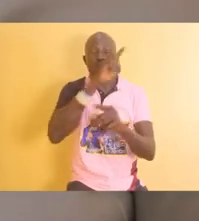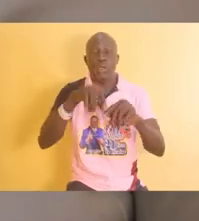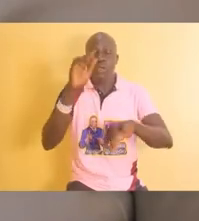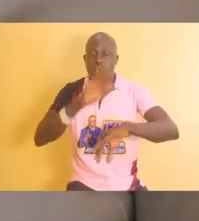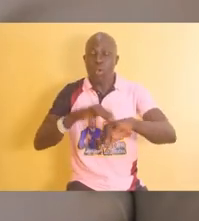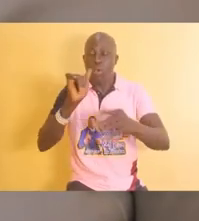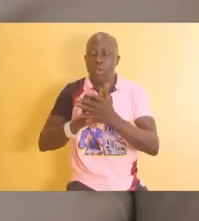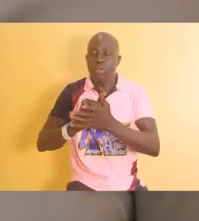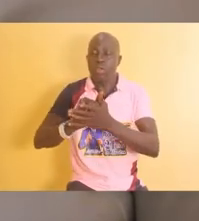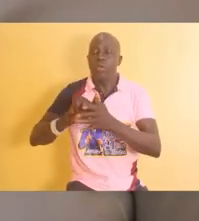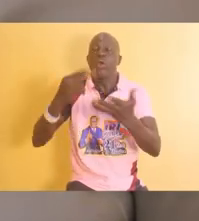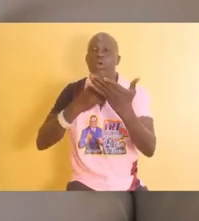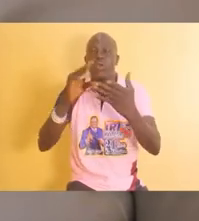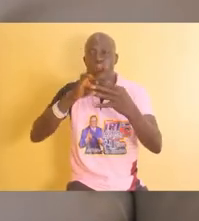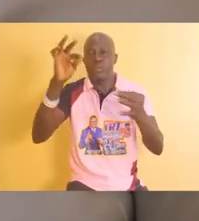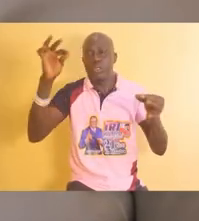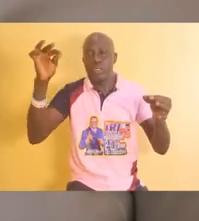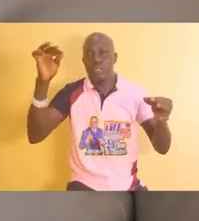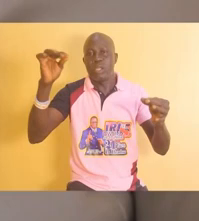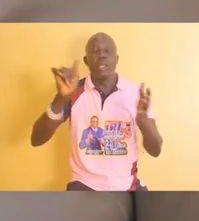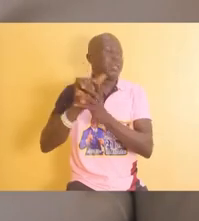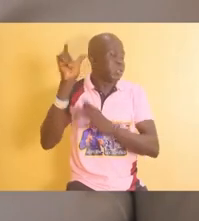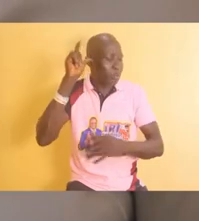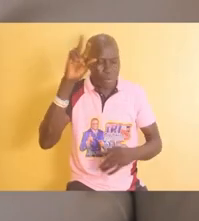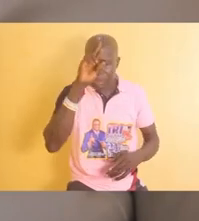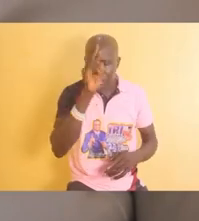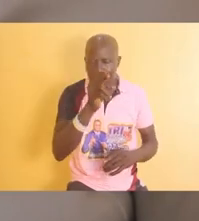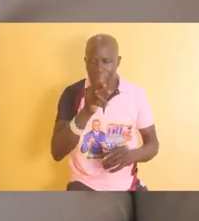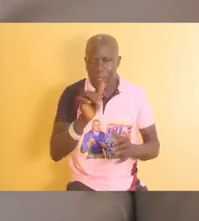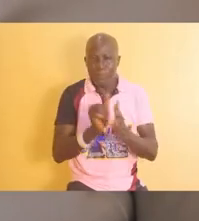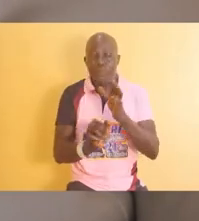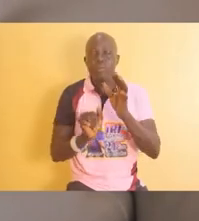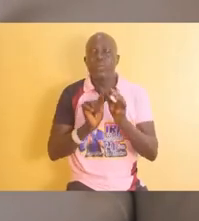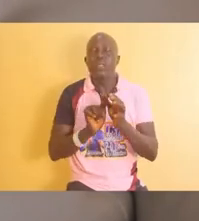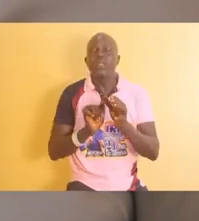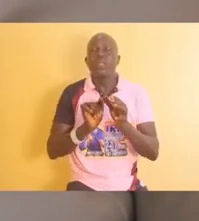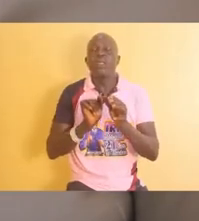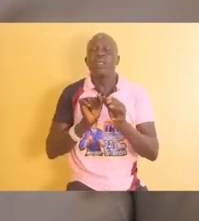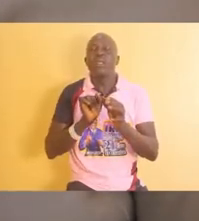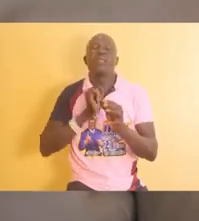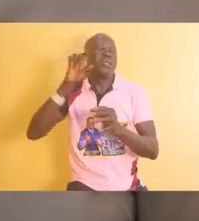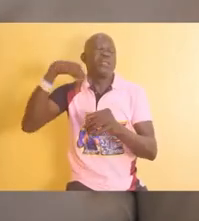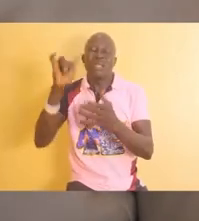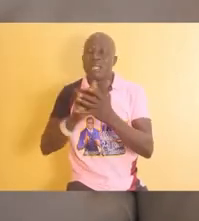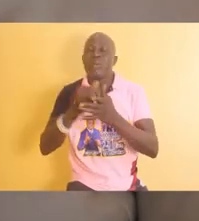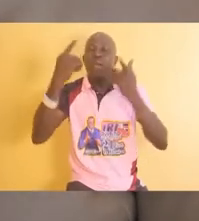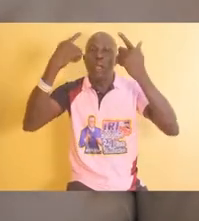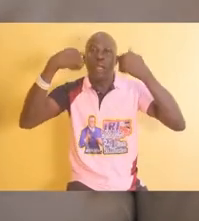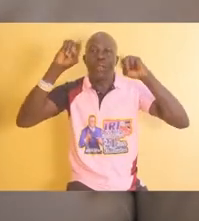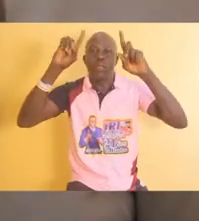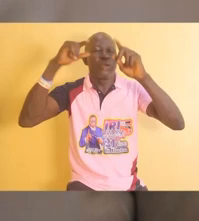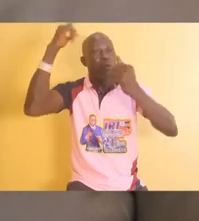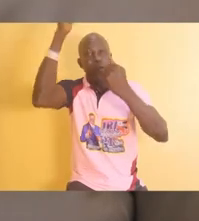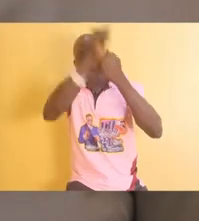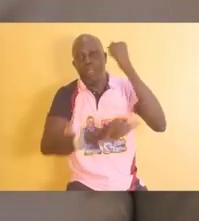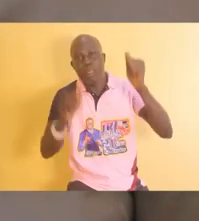ní òru ẹ̀mí mímọ́. Calling that of Holy Spirit. Ẹ gbọ́ mi sá. Listen to me, sir. Ó ní kí n kéde fún gbogbo ènìyàn. He asked me to announce to everyone.